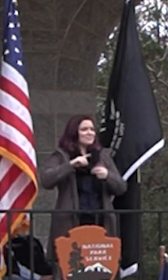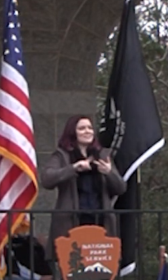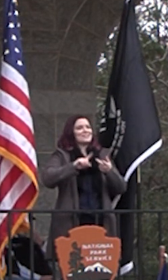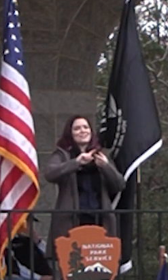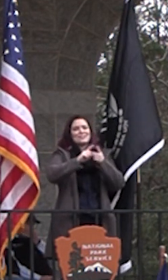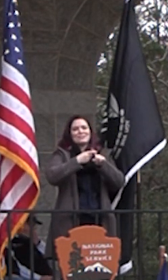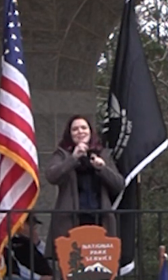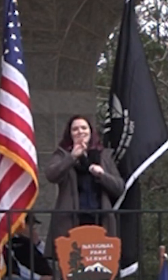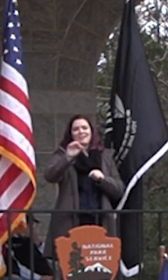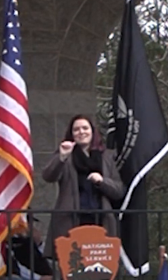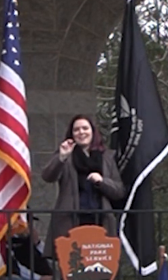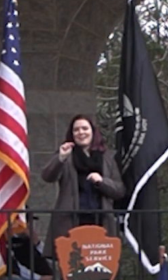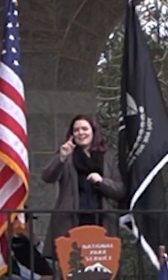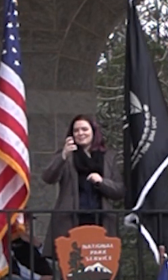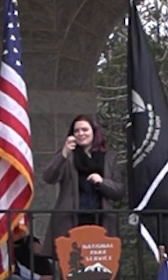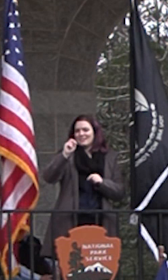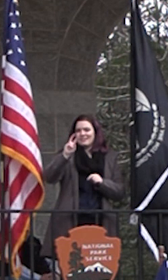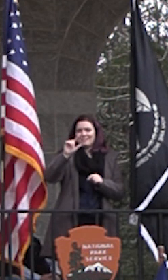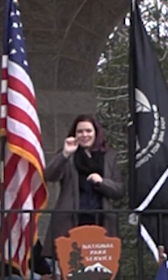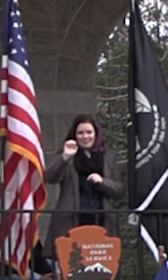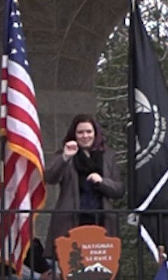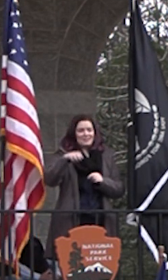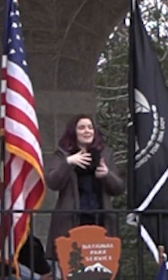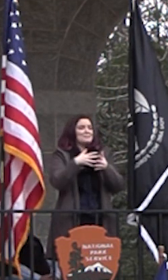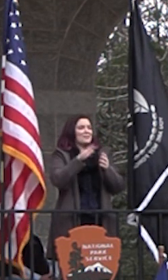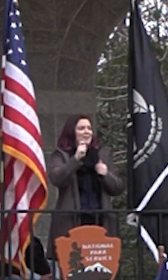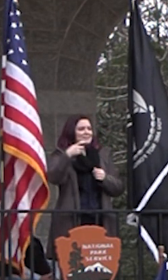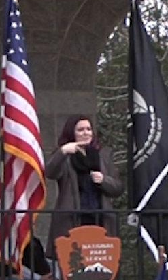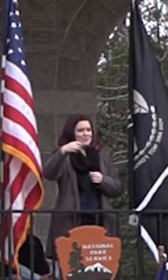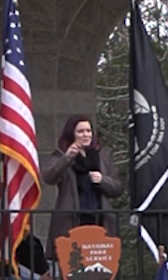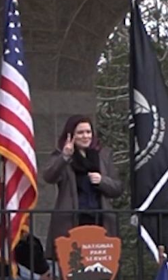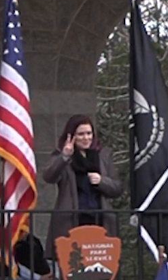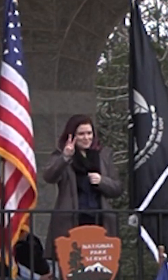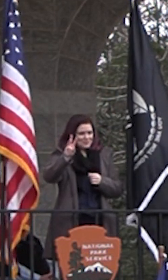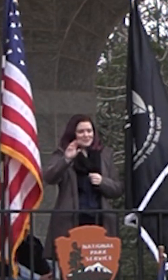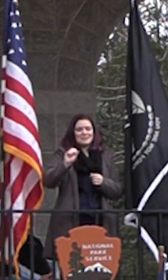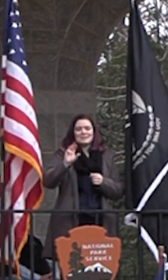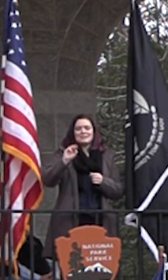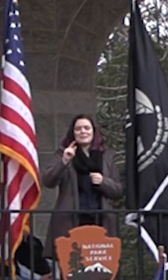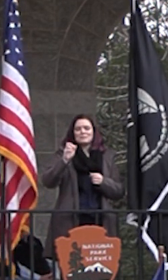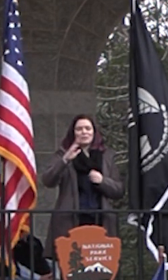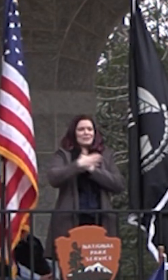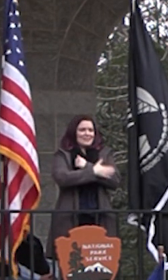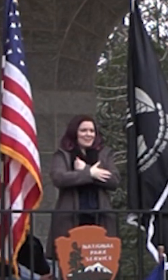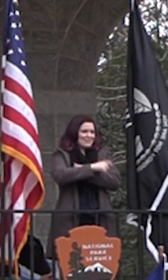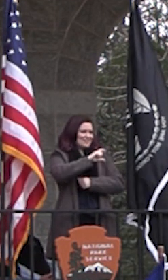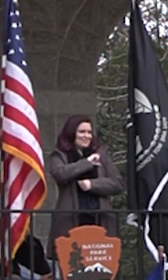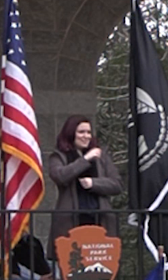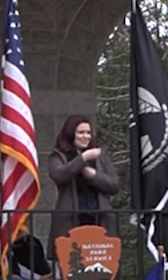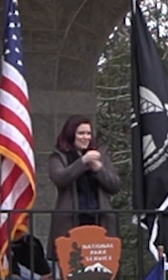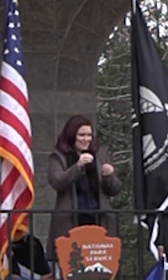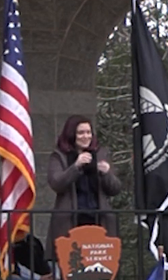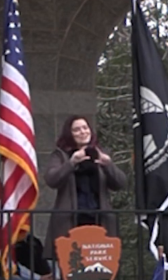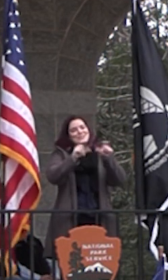Andersonville, American Ex-Prisoners of War, Sumter County Sheriff's Office, Wreaths Across America, of